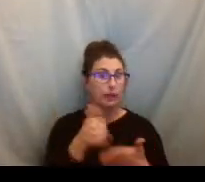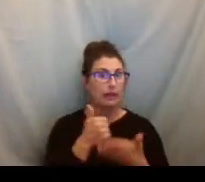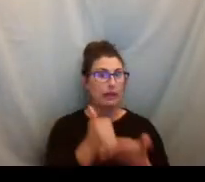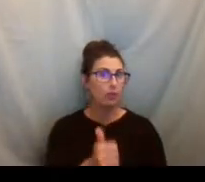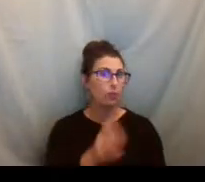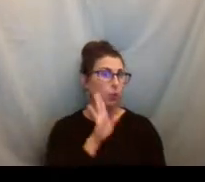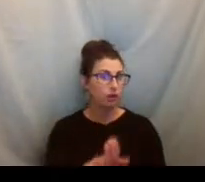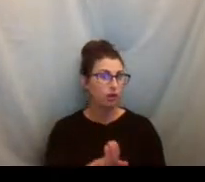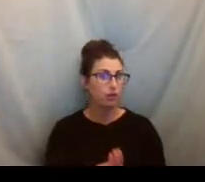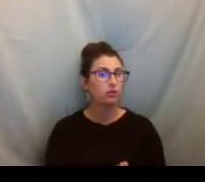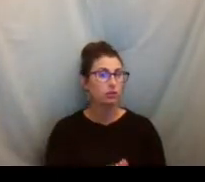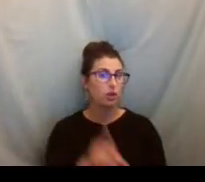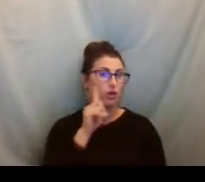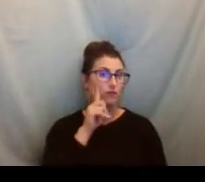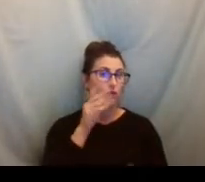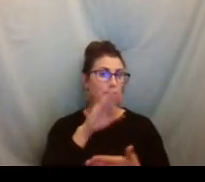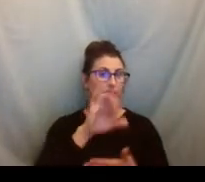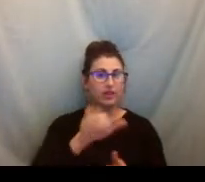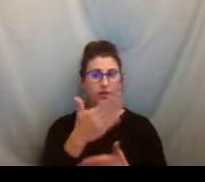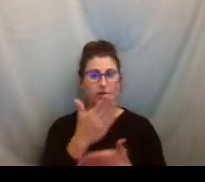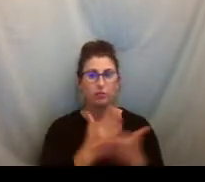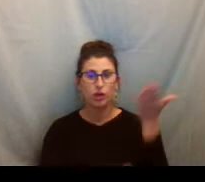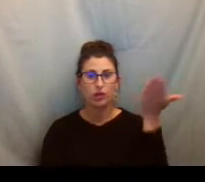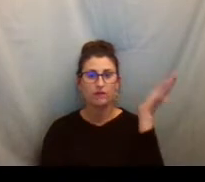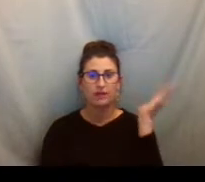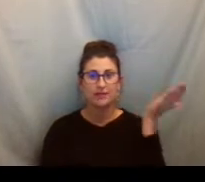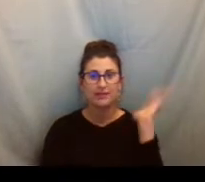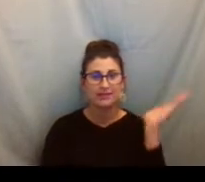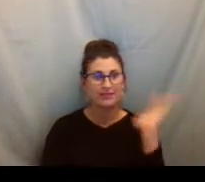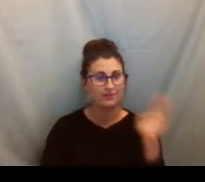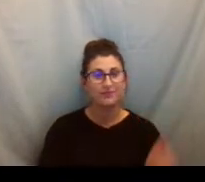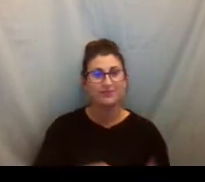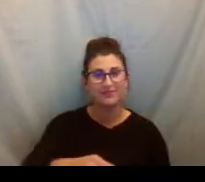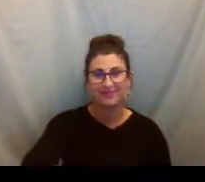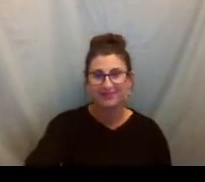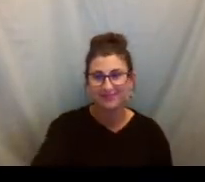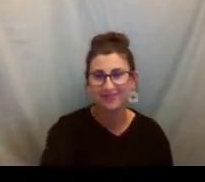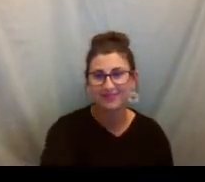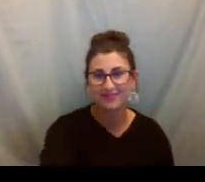lot for the next part of this lesson.